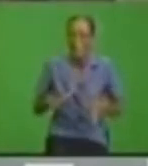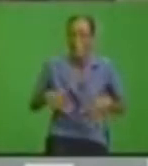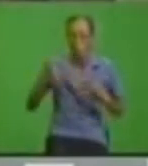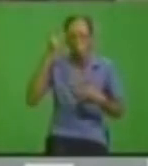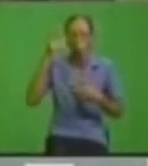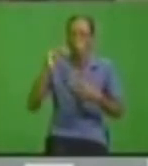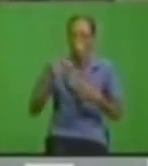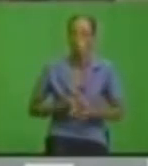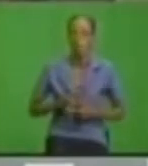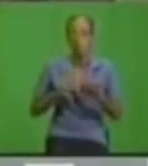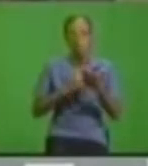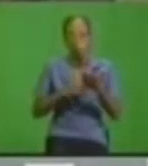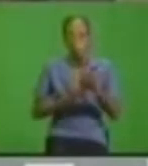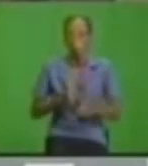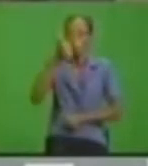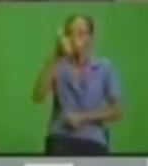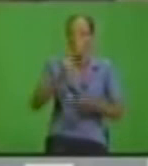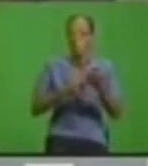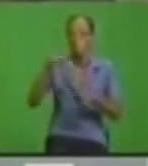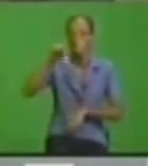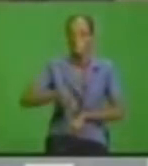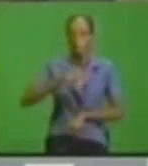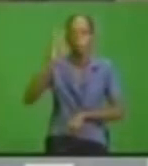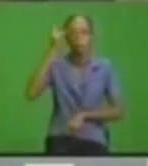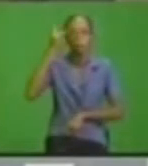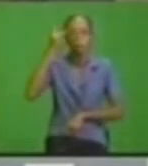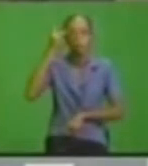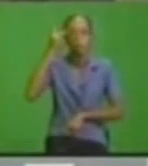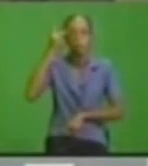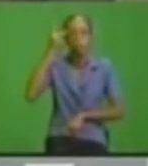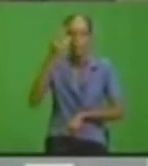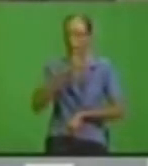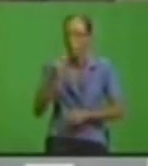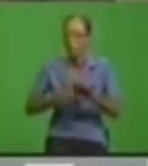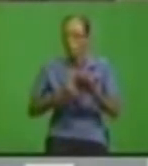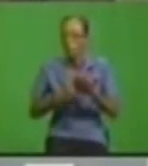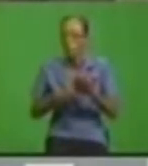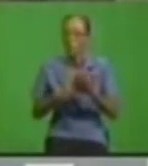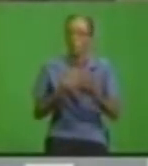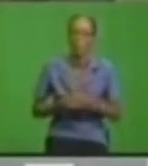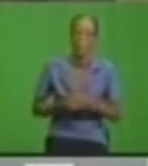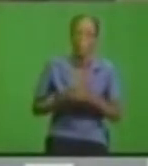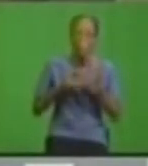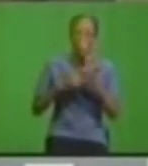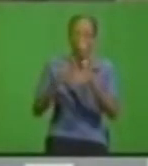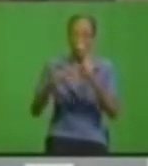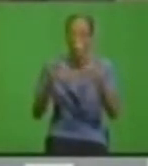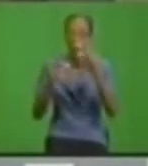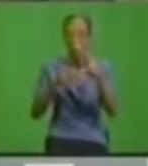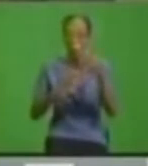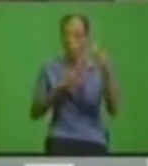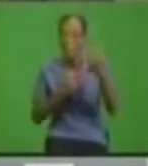experienced its flotsam and jetsam, the taxing vagaries of representing the